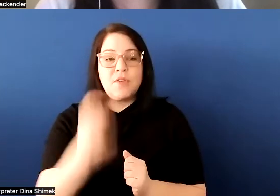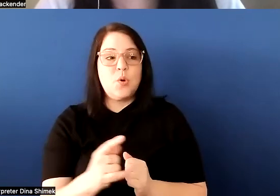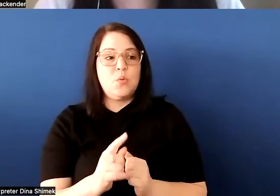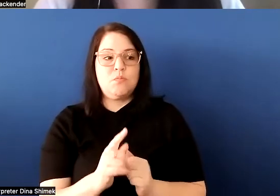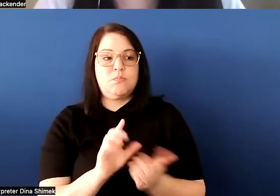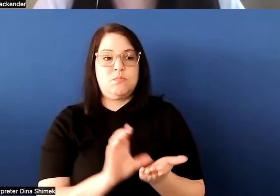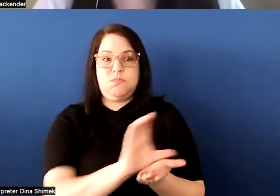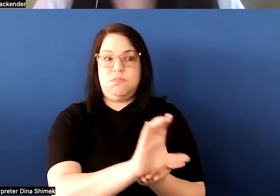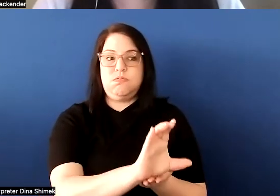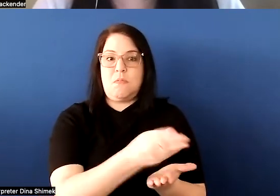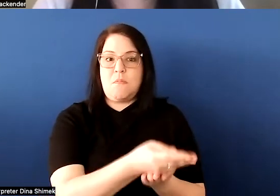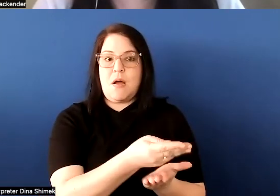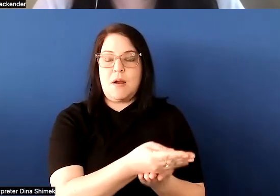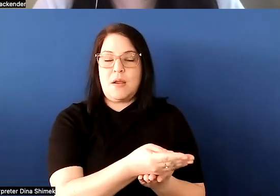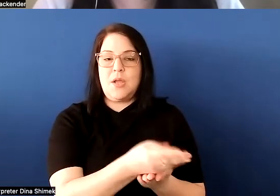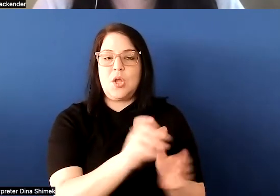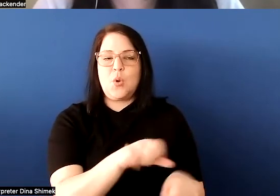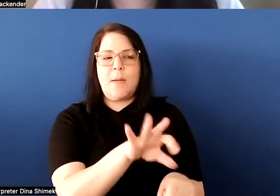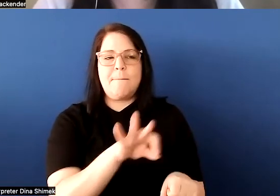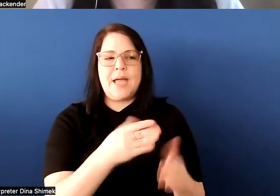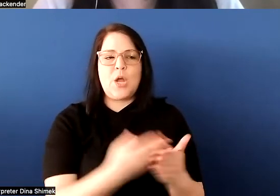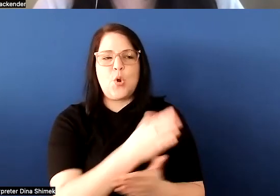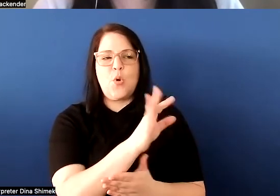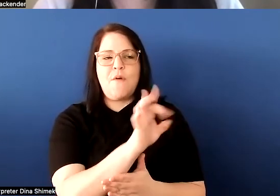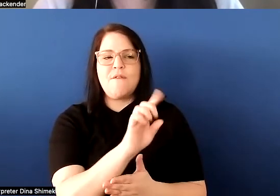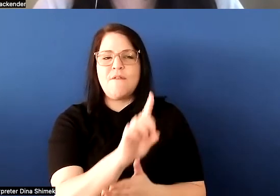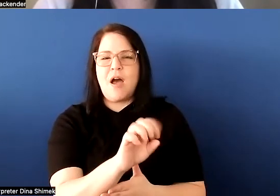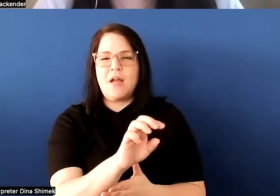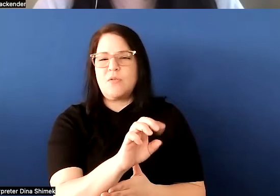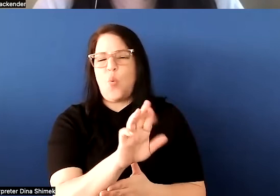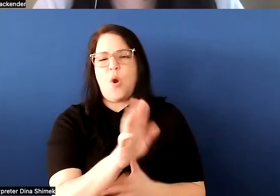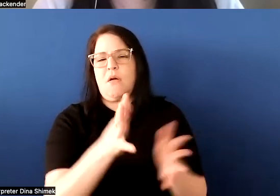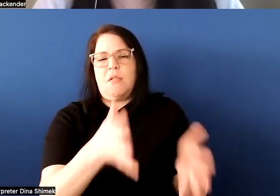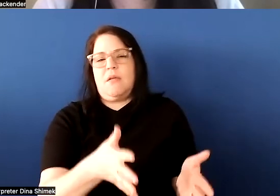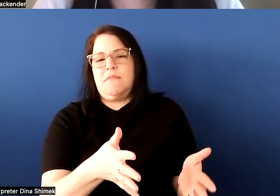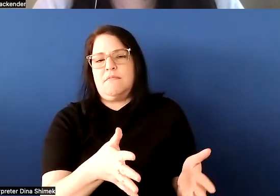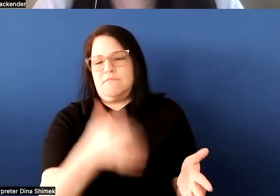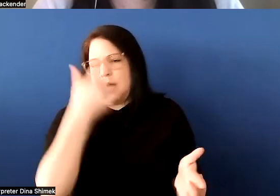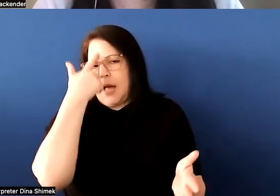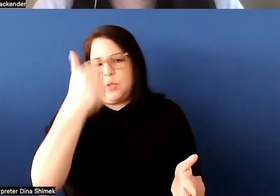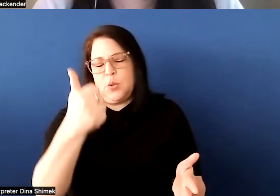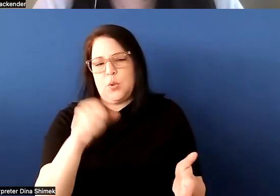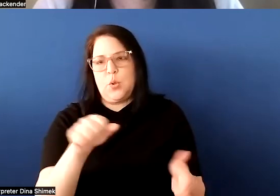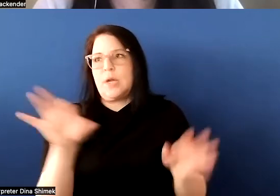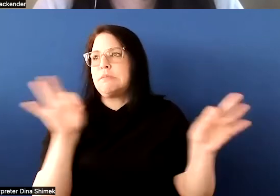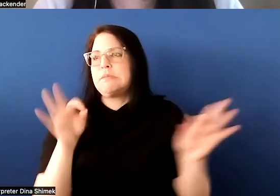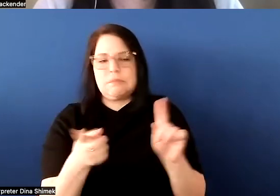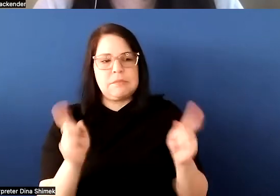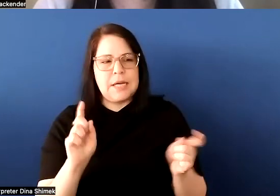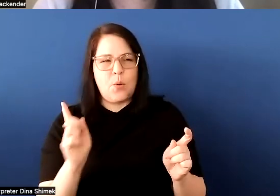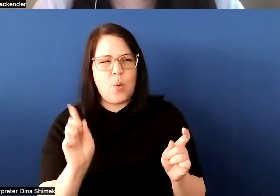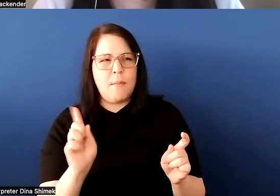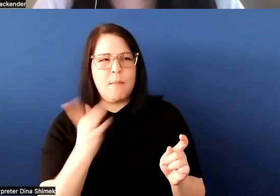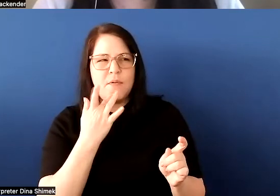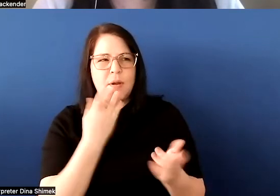you can choose a new fund option or leave it the same. It's really up to you. You get to pick and choose where you want that money to